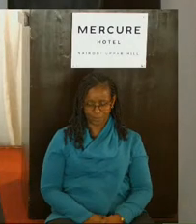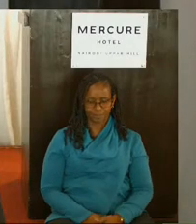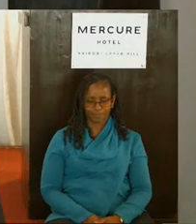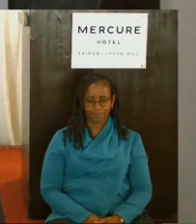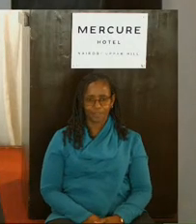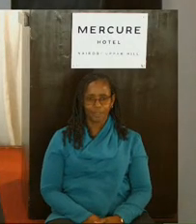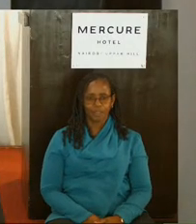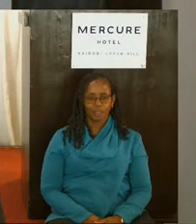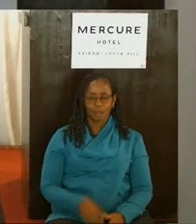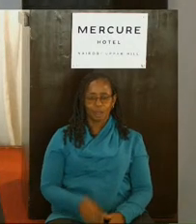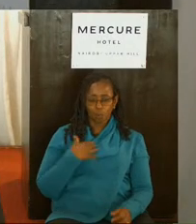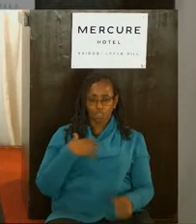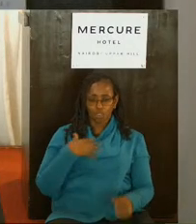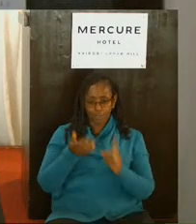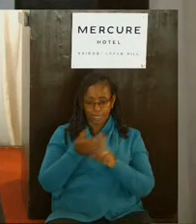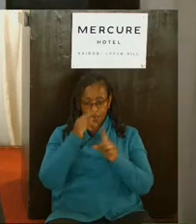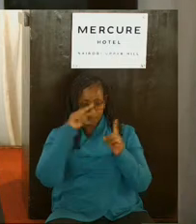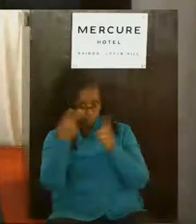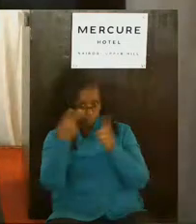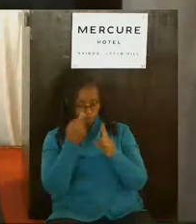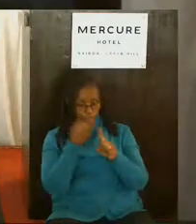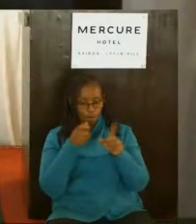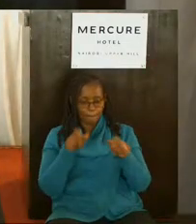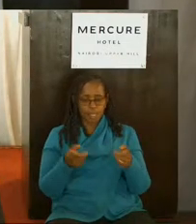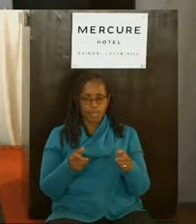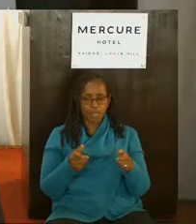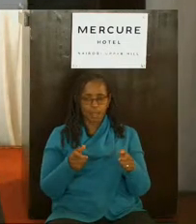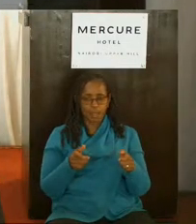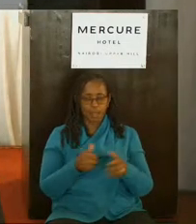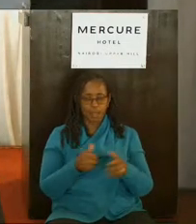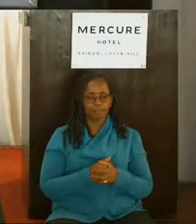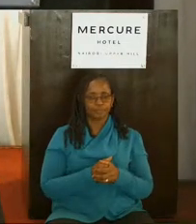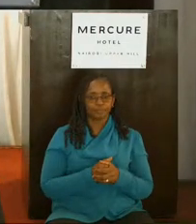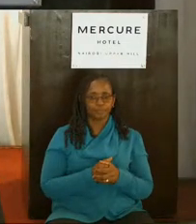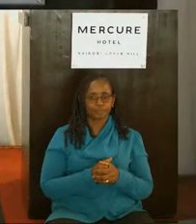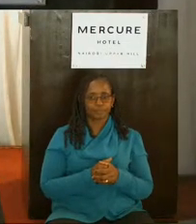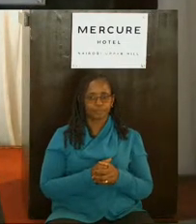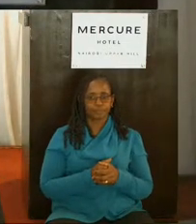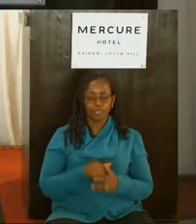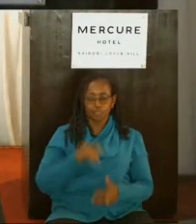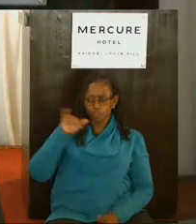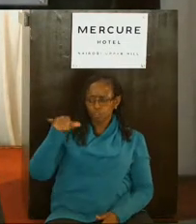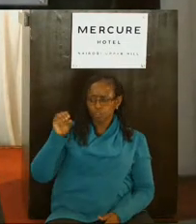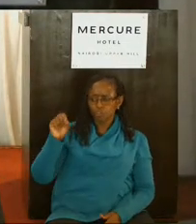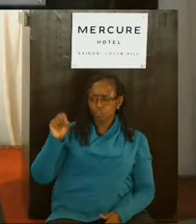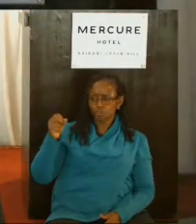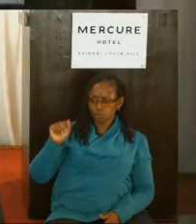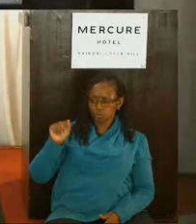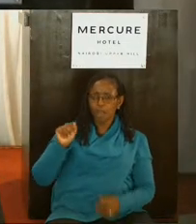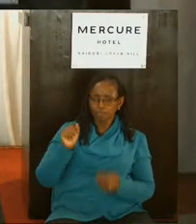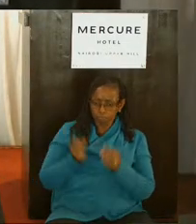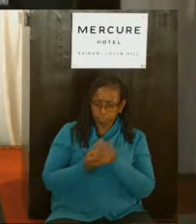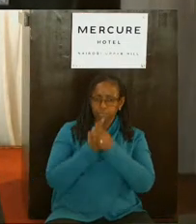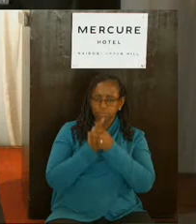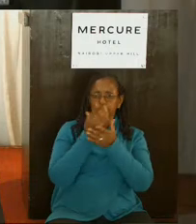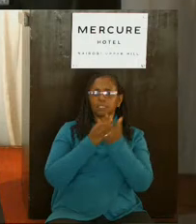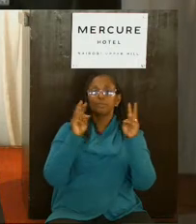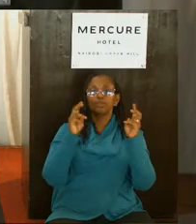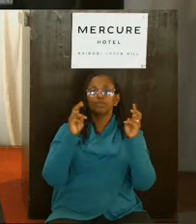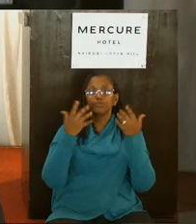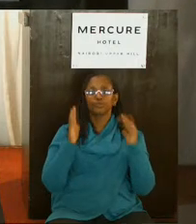the media because Joshua has raised some issues there then I'll come back